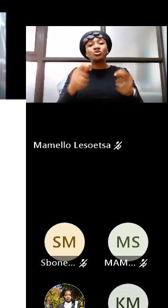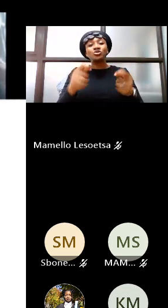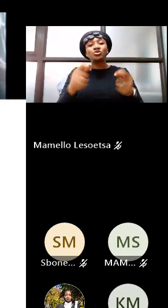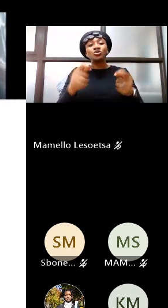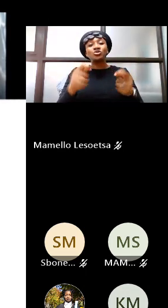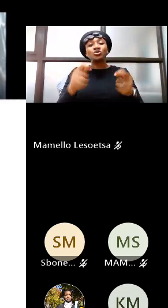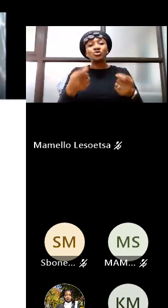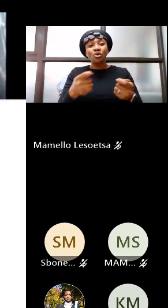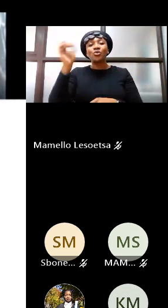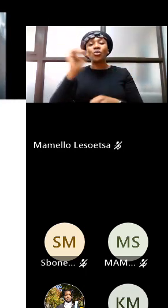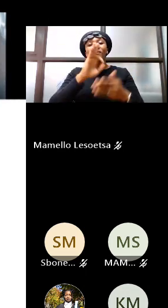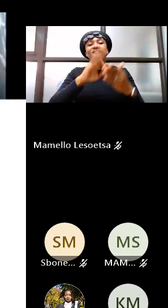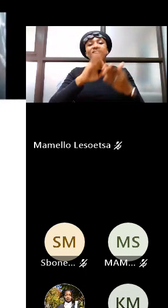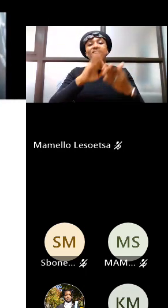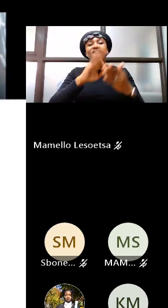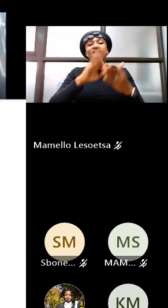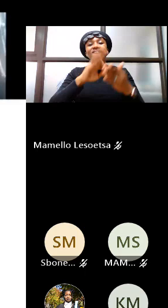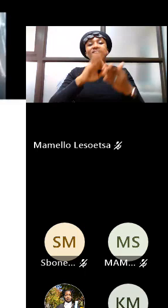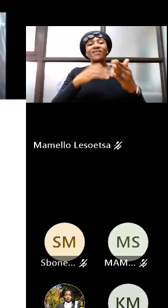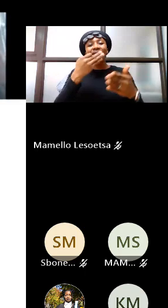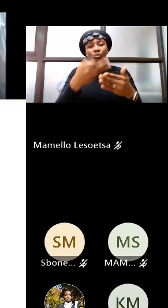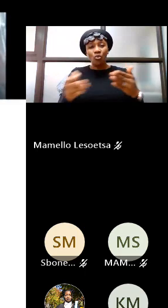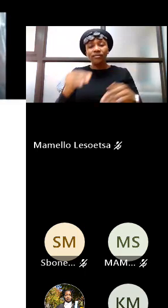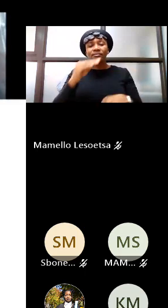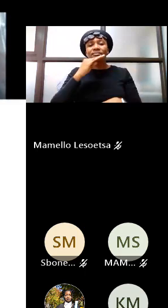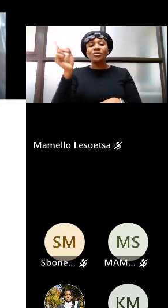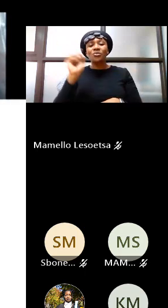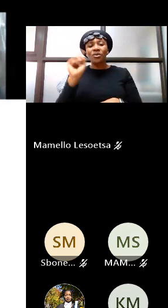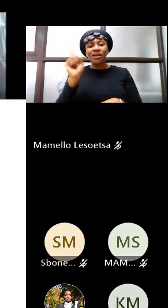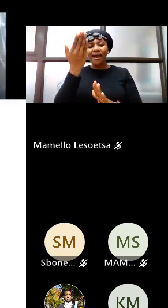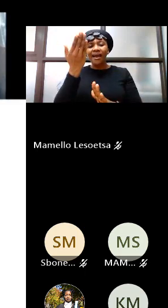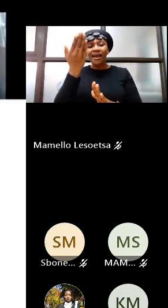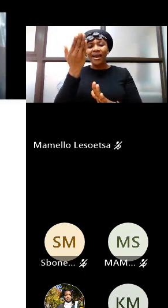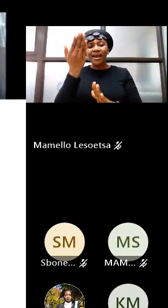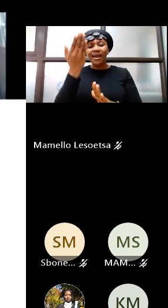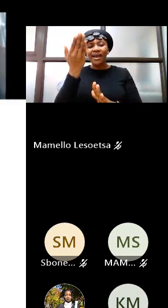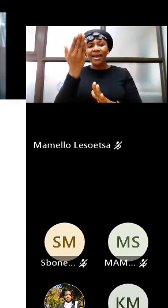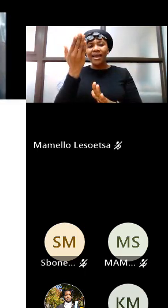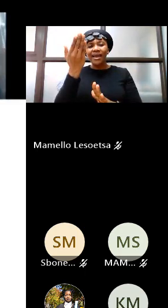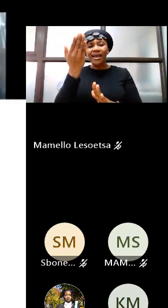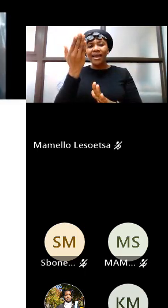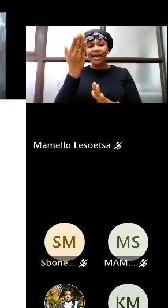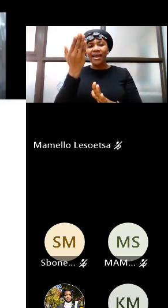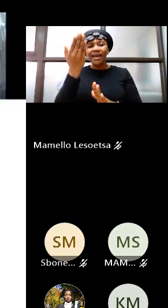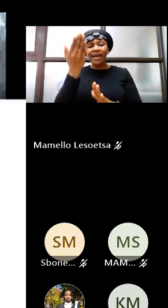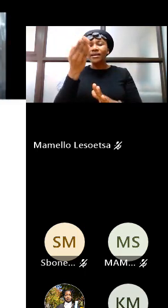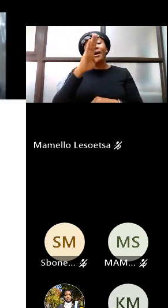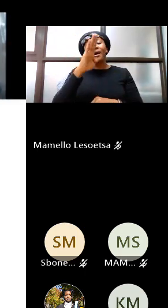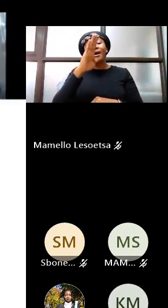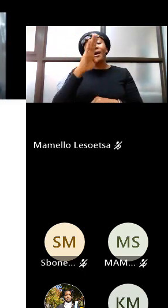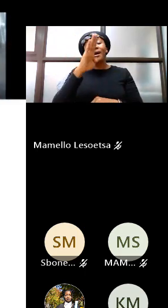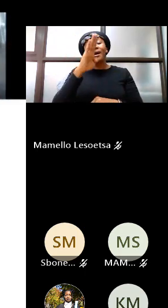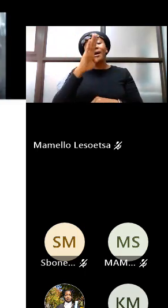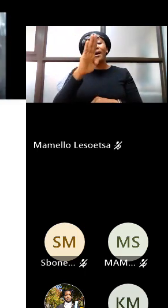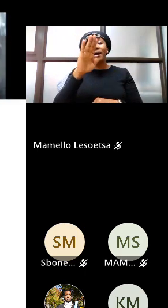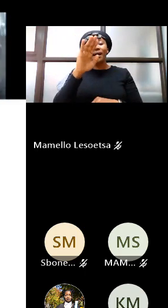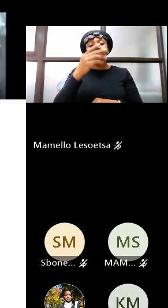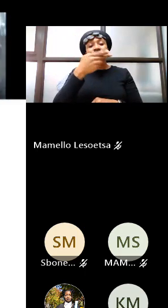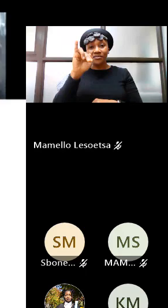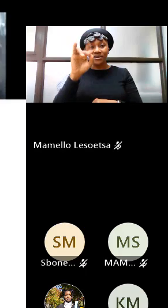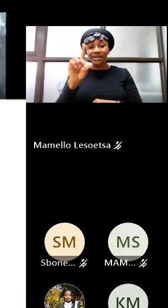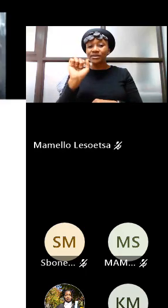what is a hybrid thing. It's not a definition that is chiseled into stone, because as we have seen before, all